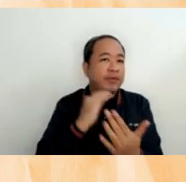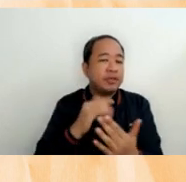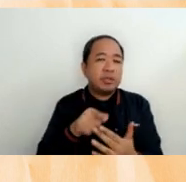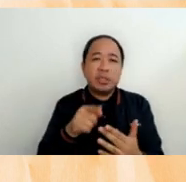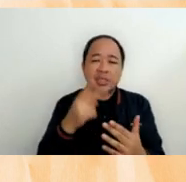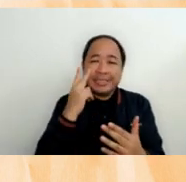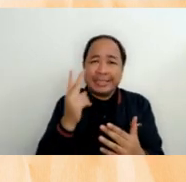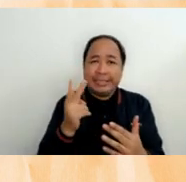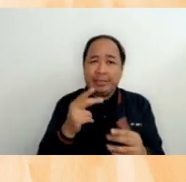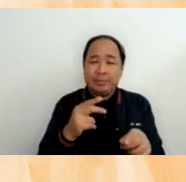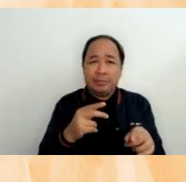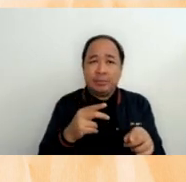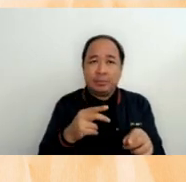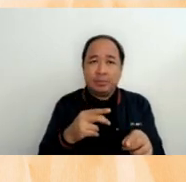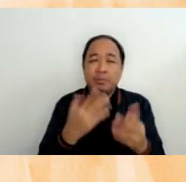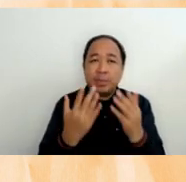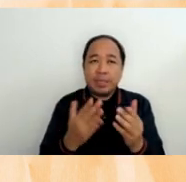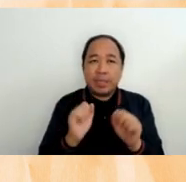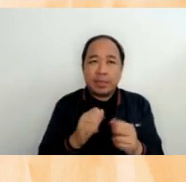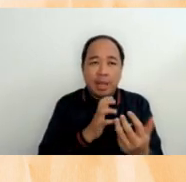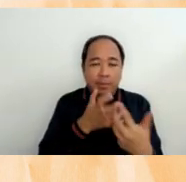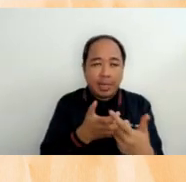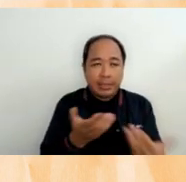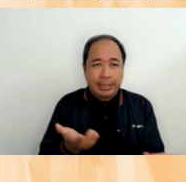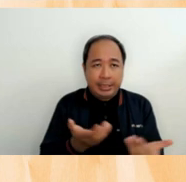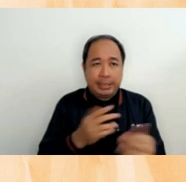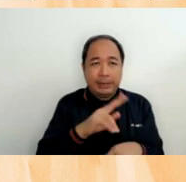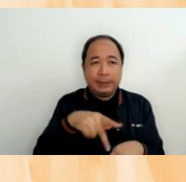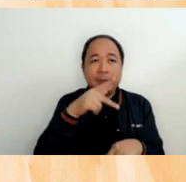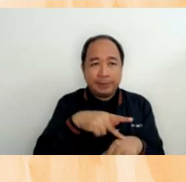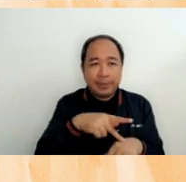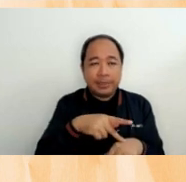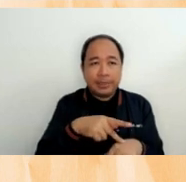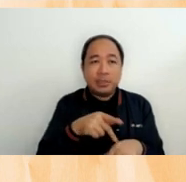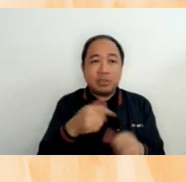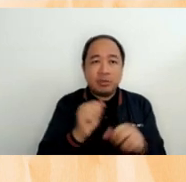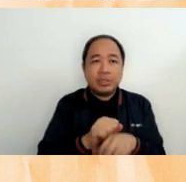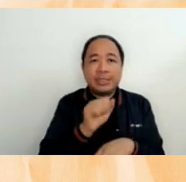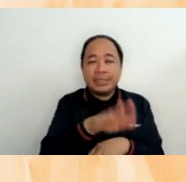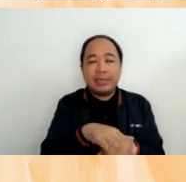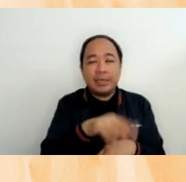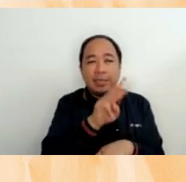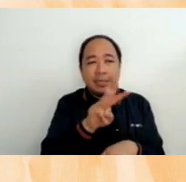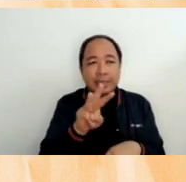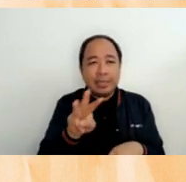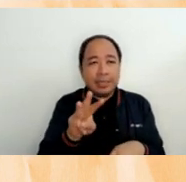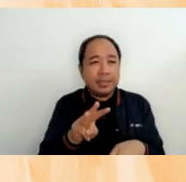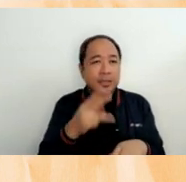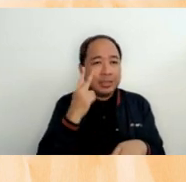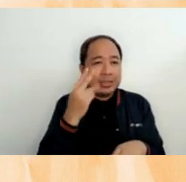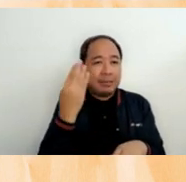blue for your reference. So just to give us an idea of how the policy may be created, of